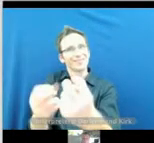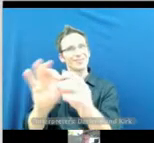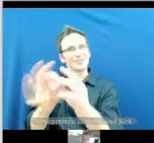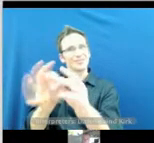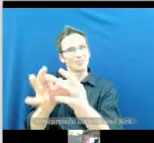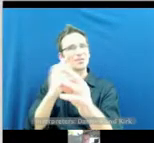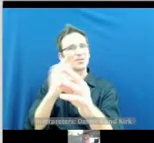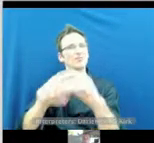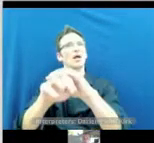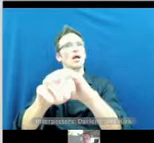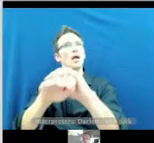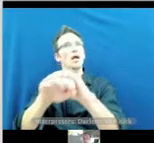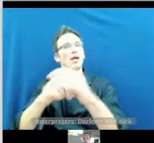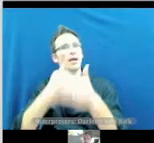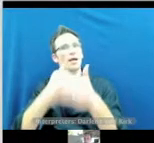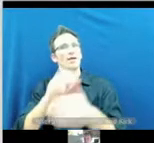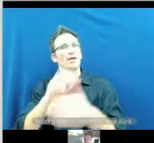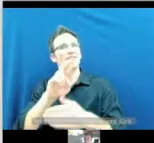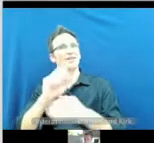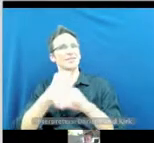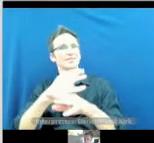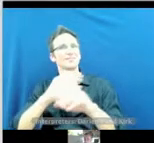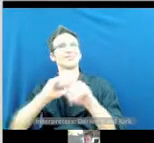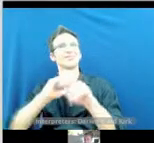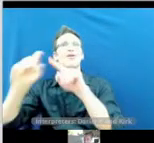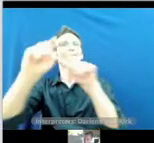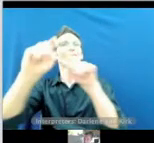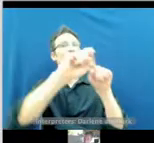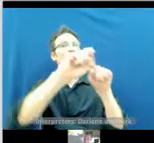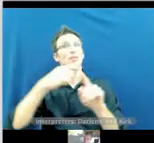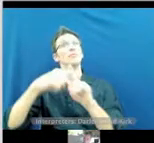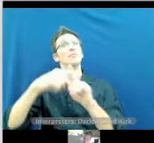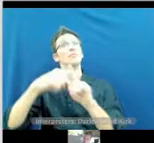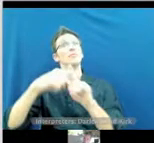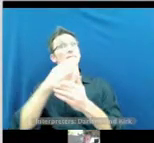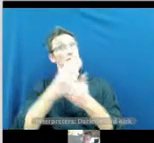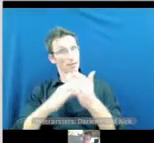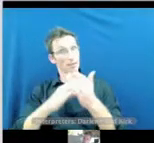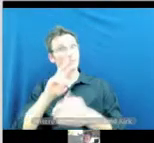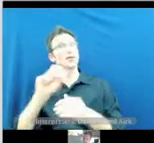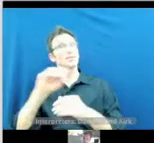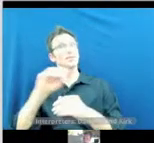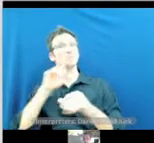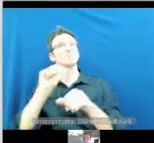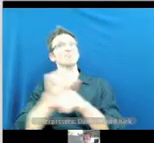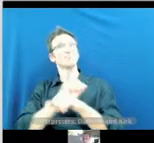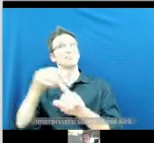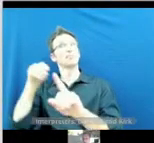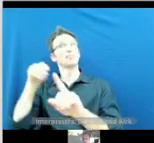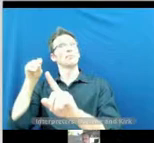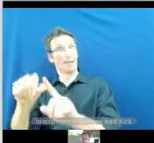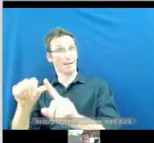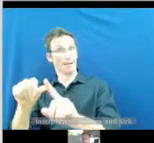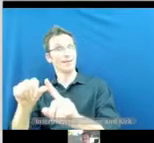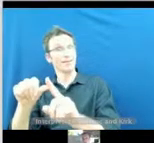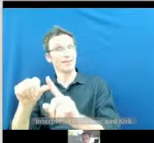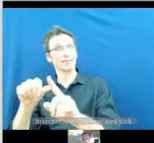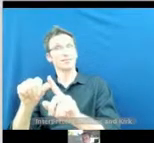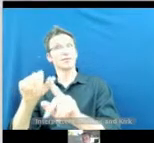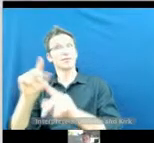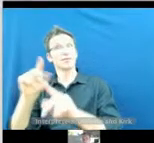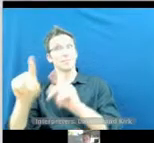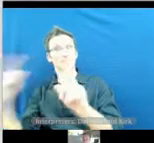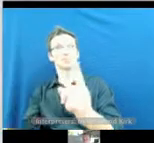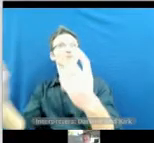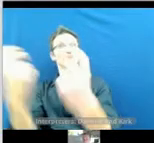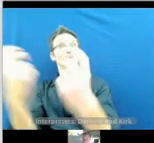VRS companies are helping provide that support also, paid support for deafblind people to access interpreting services